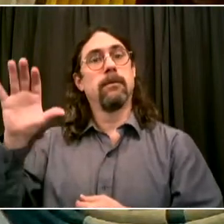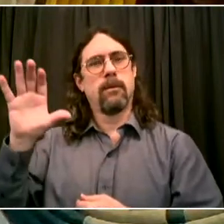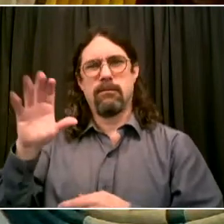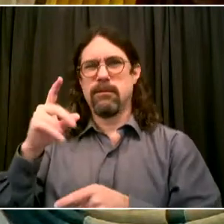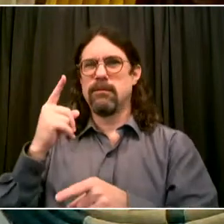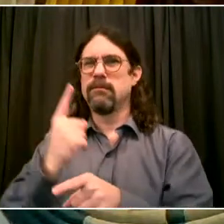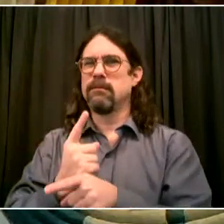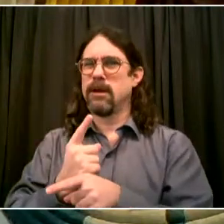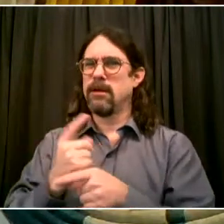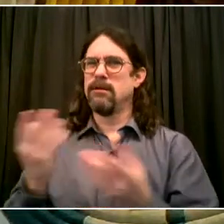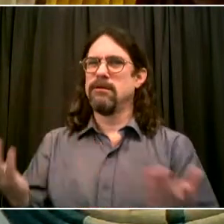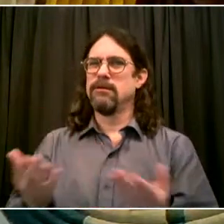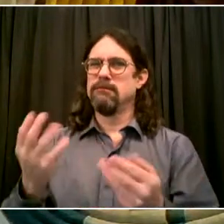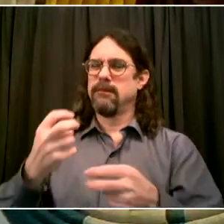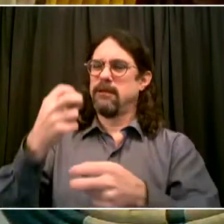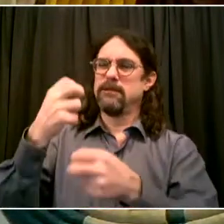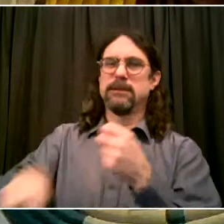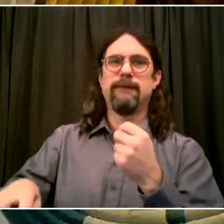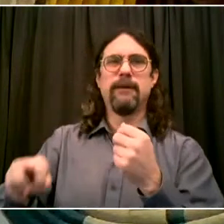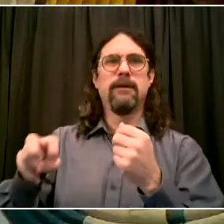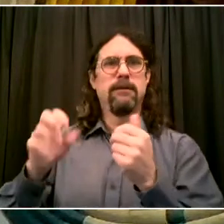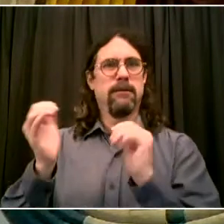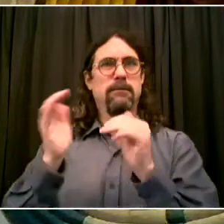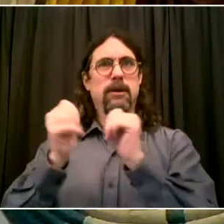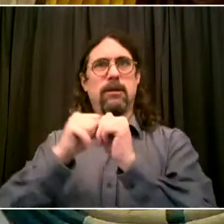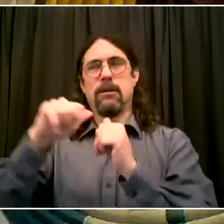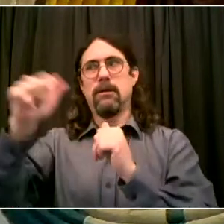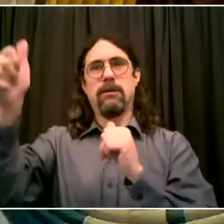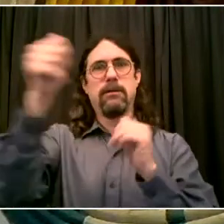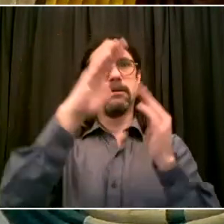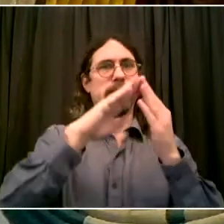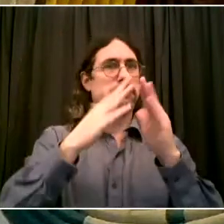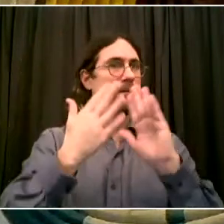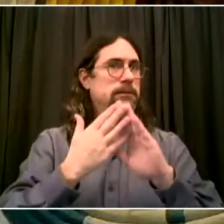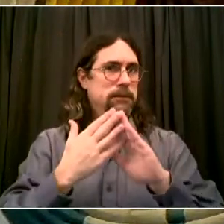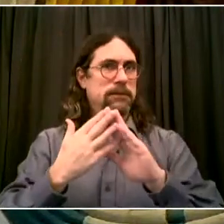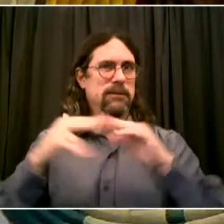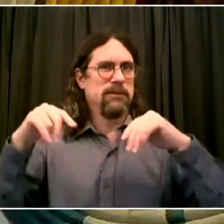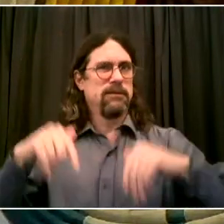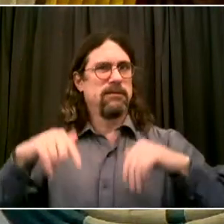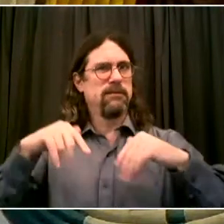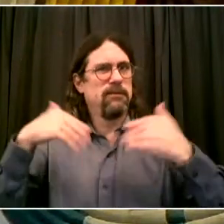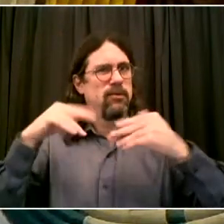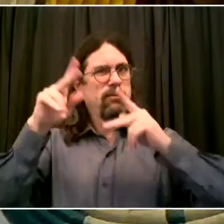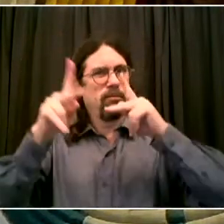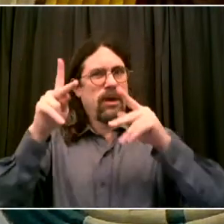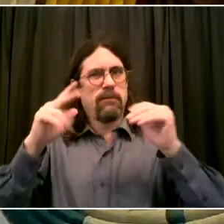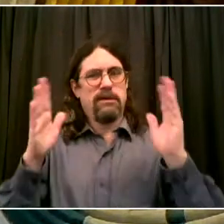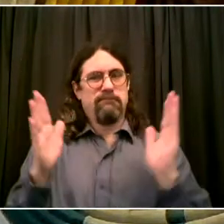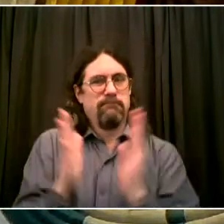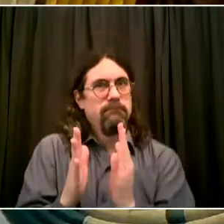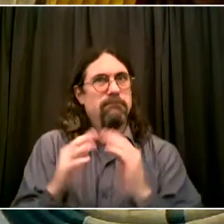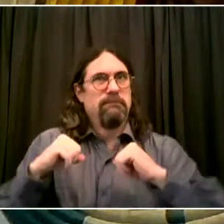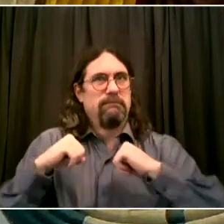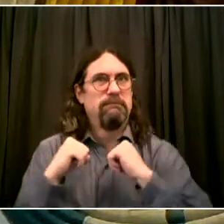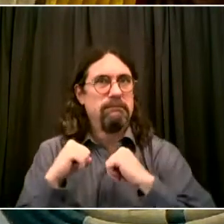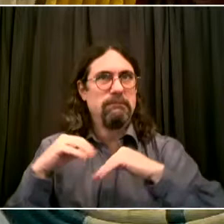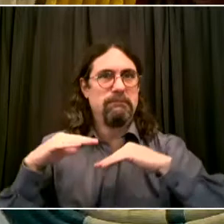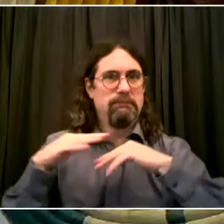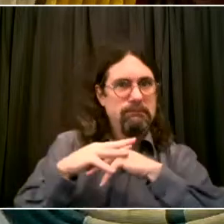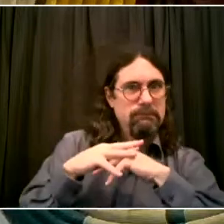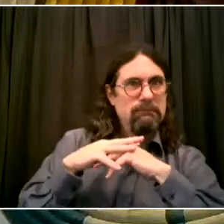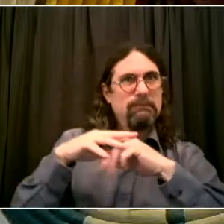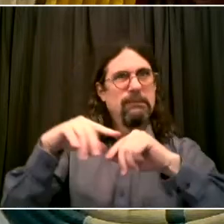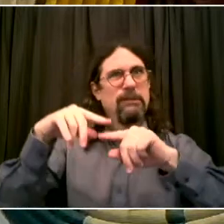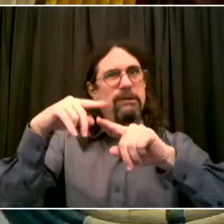historical injustice like racism and poverty. There are a couple of technical issues, though, that I think that are worth considering. The first